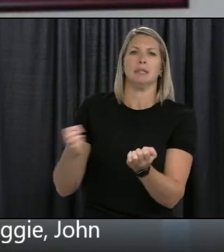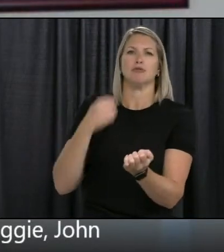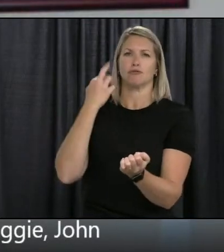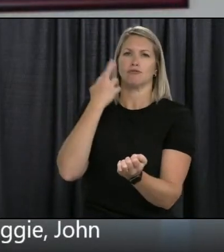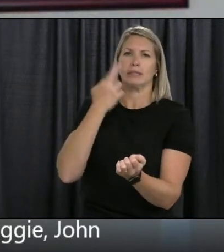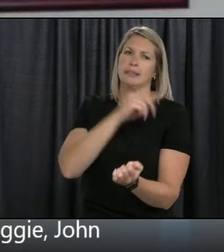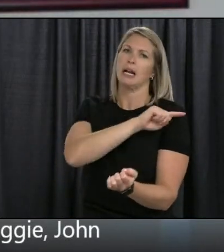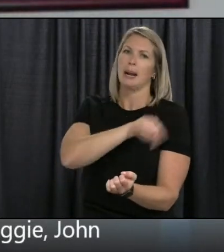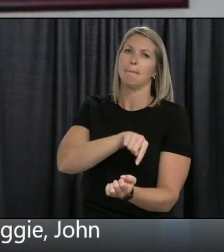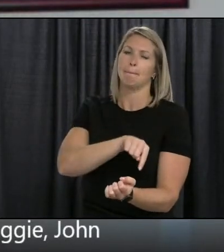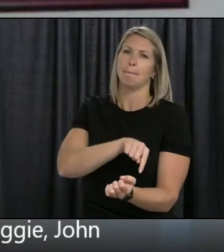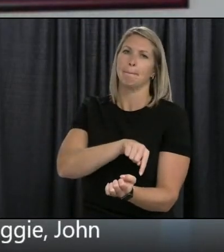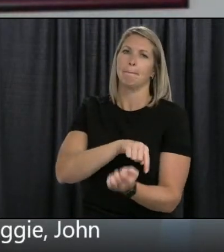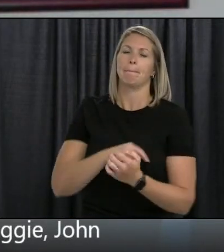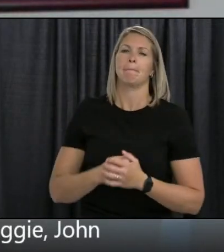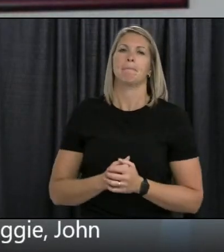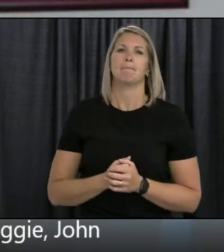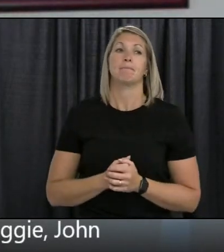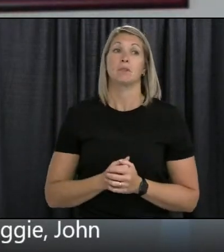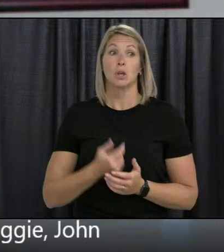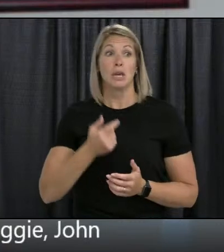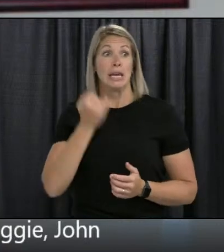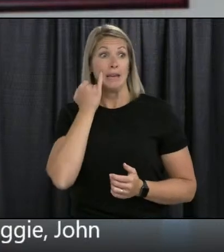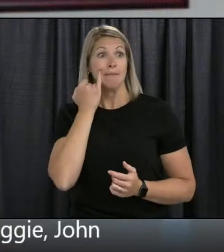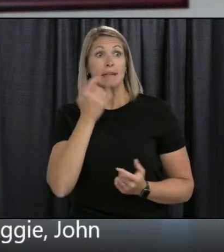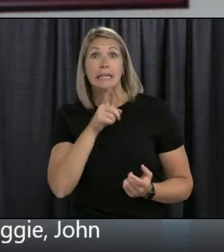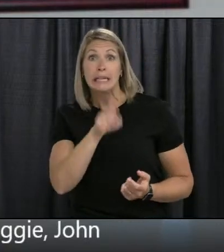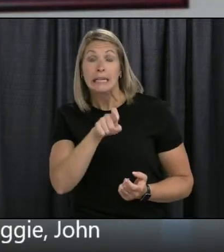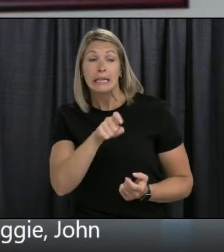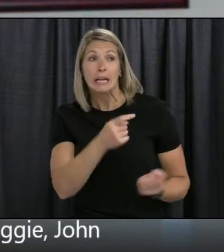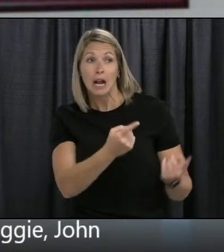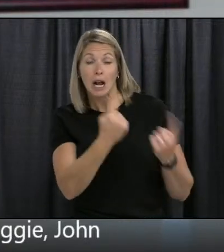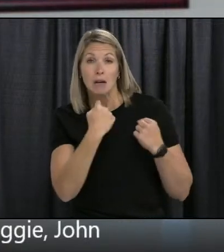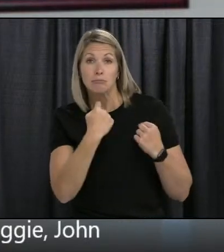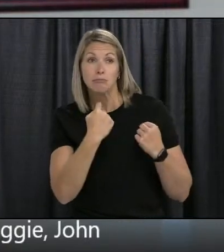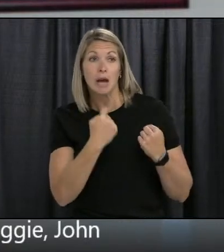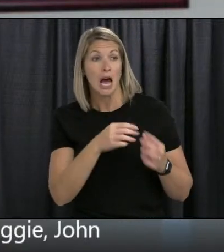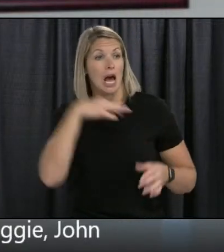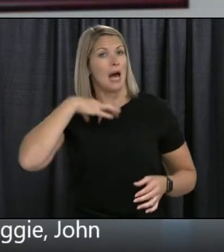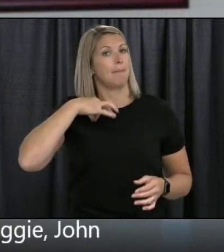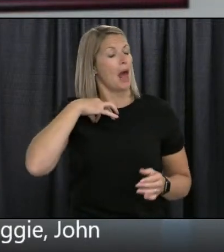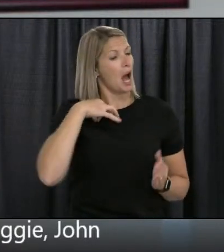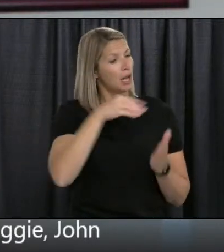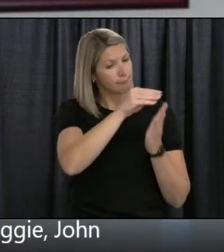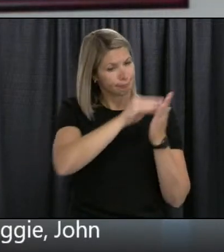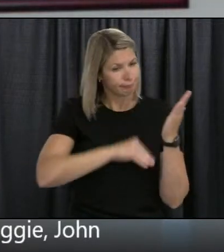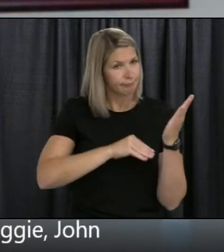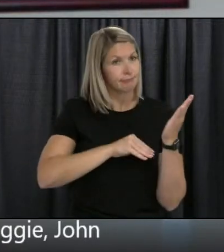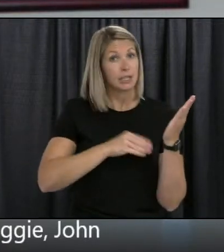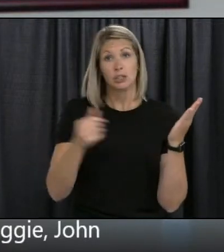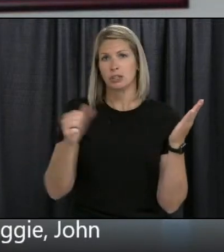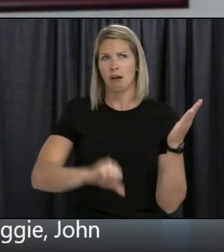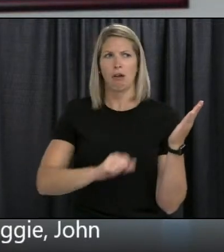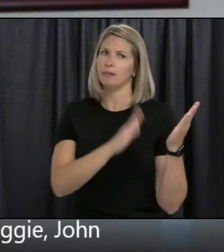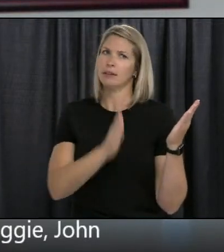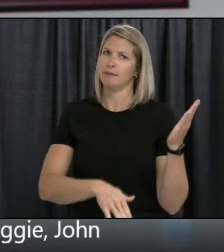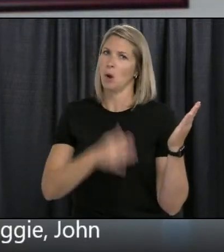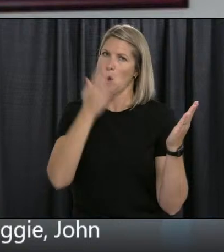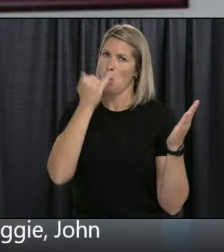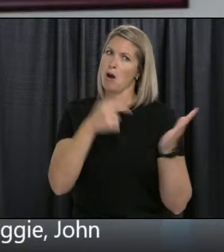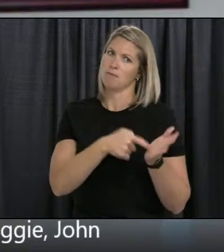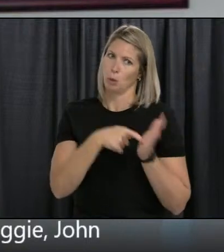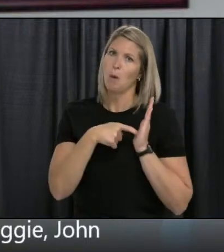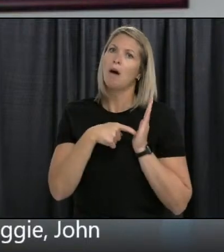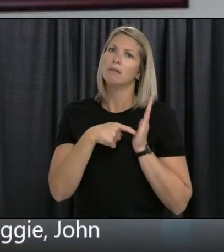plain that there would not be any denial of access. And indeed, the special measures orders are written in such a way that they do